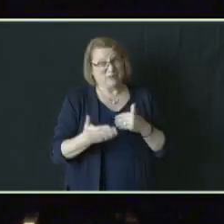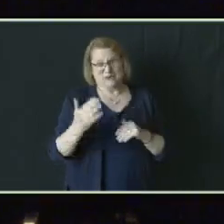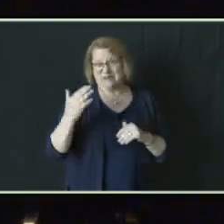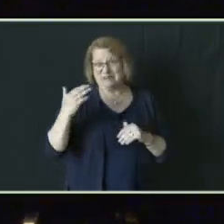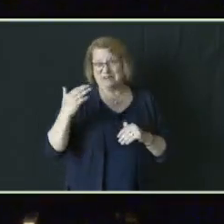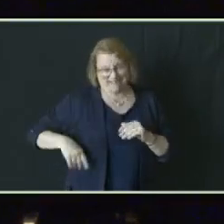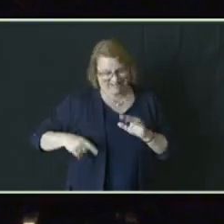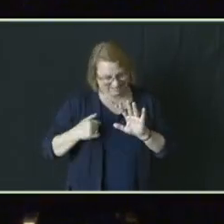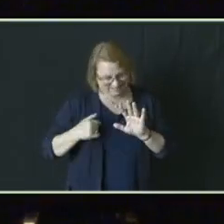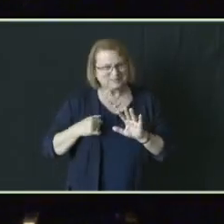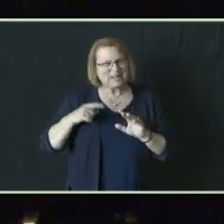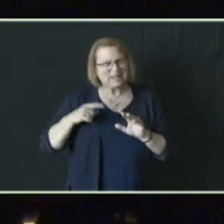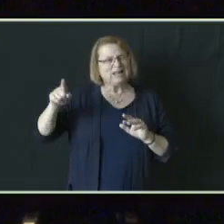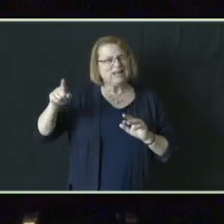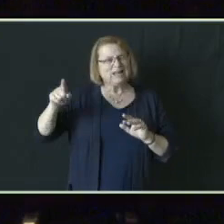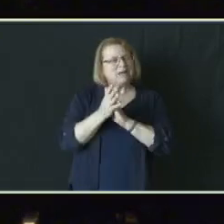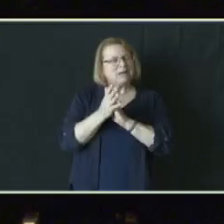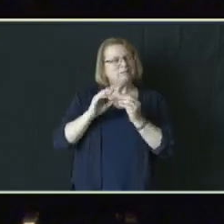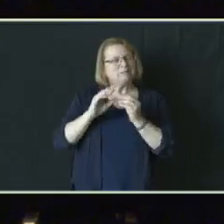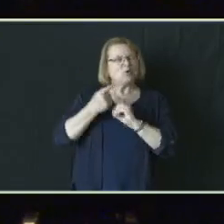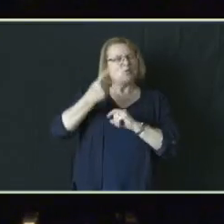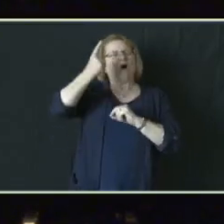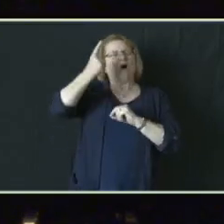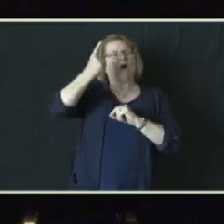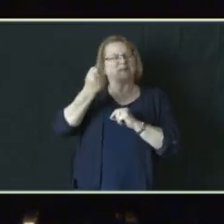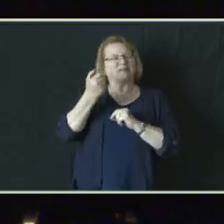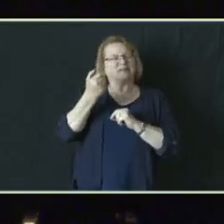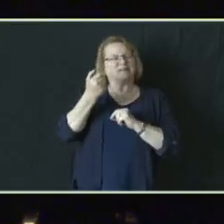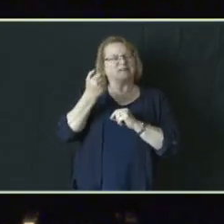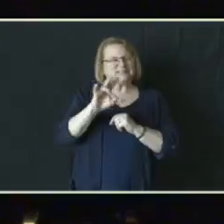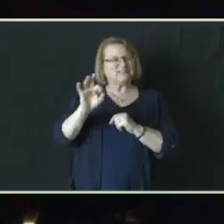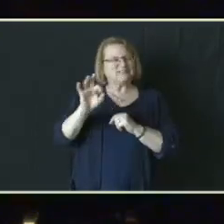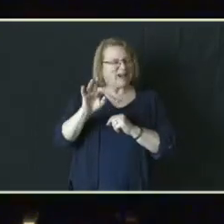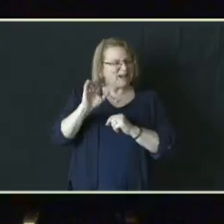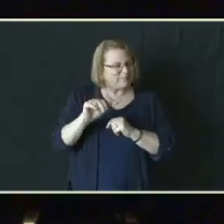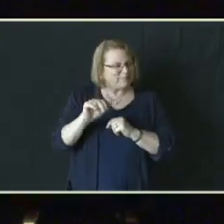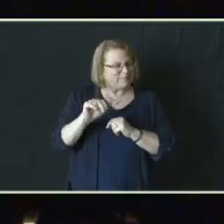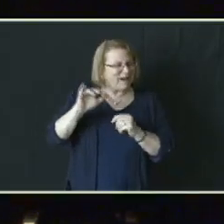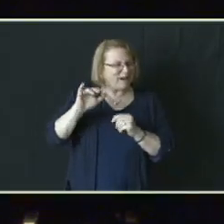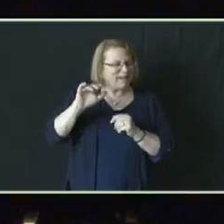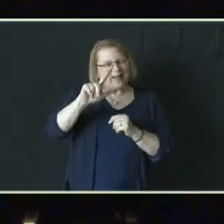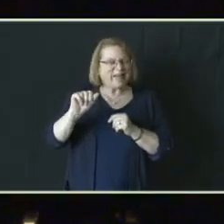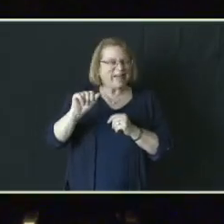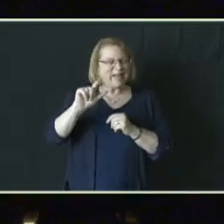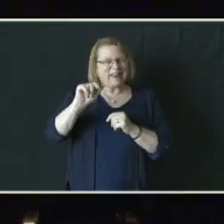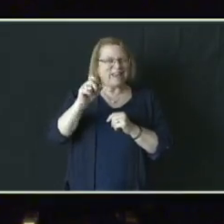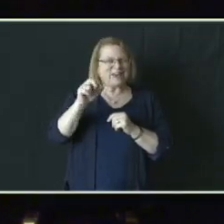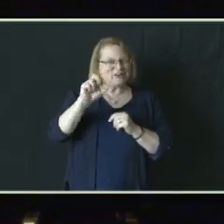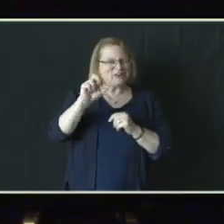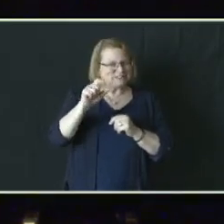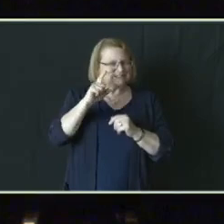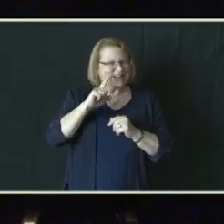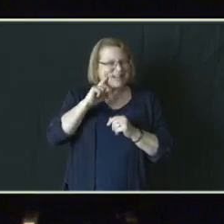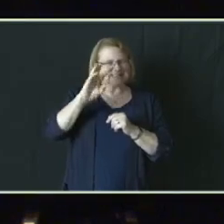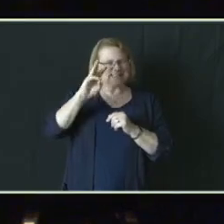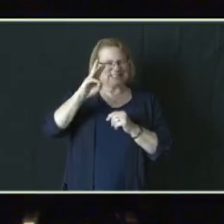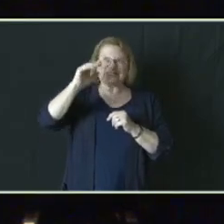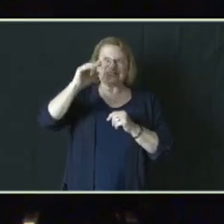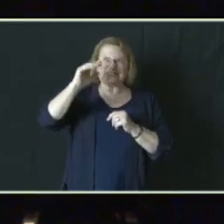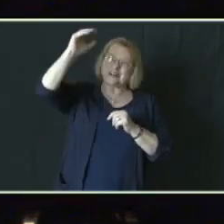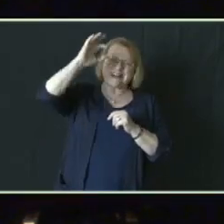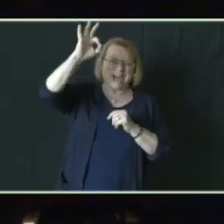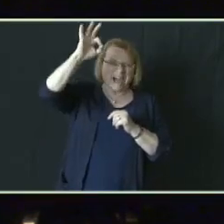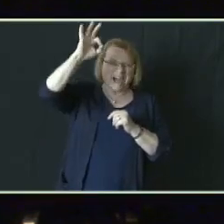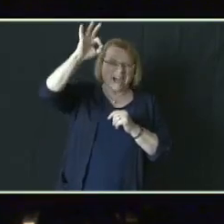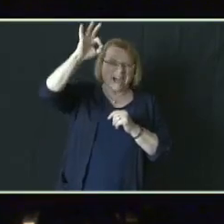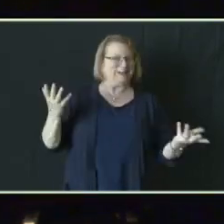Johnson was drafted number 1 in 1979 by the Los Angeles Lakers as a 6'9" point guard. That season, his